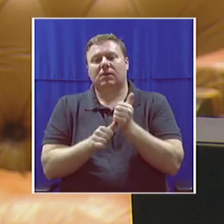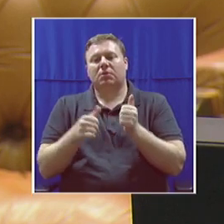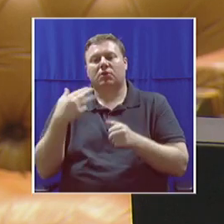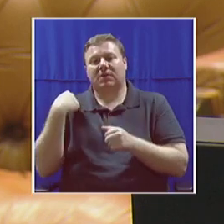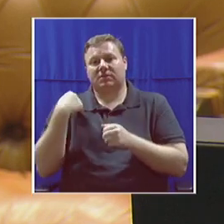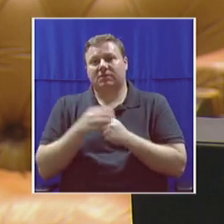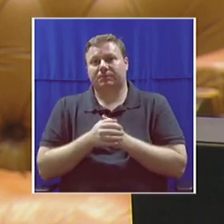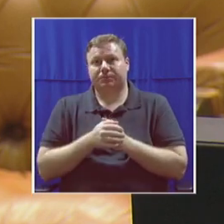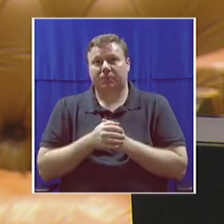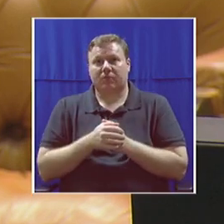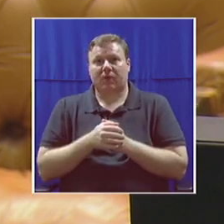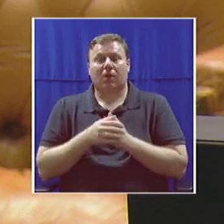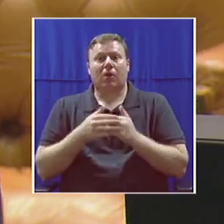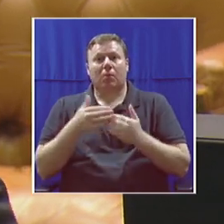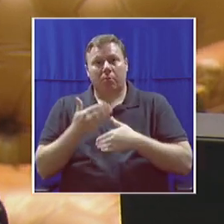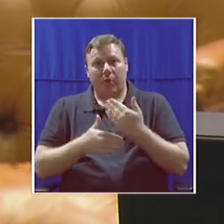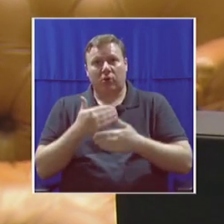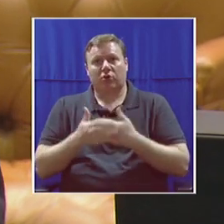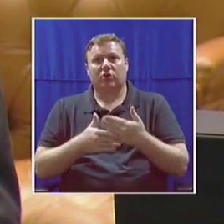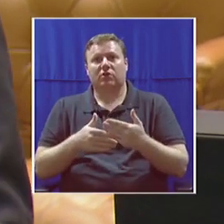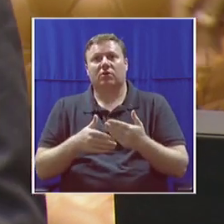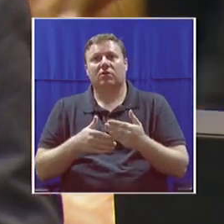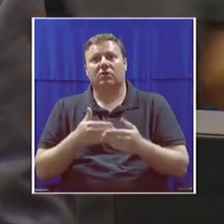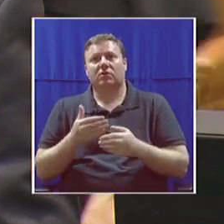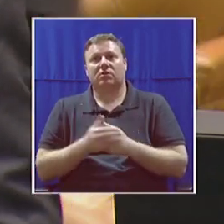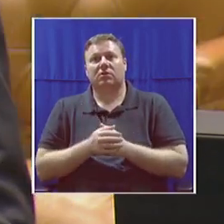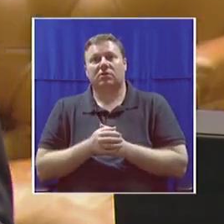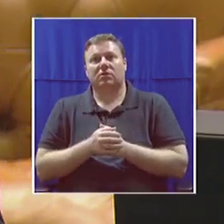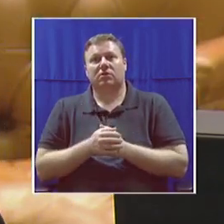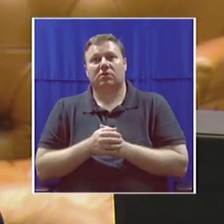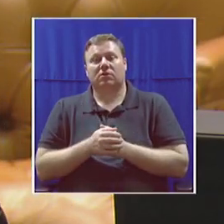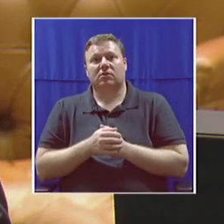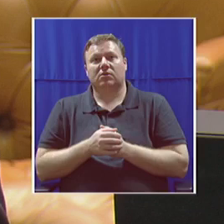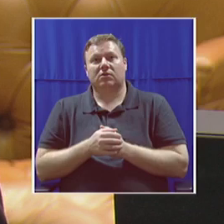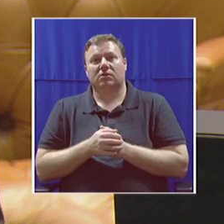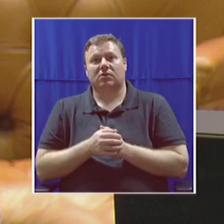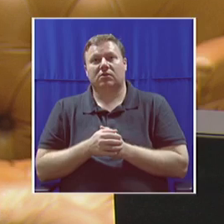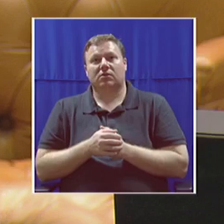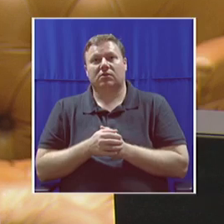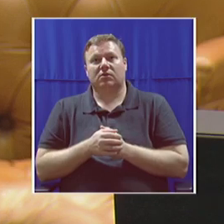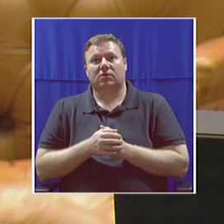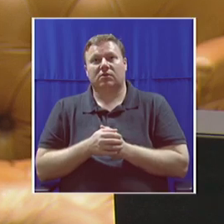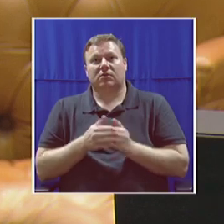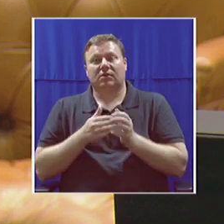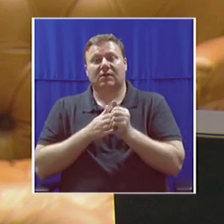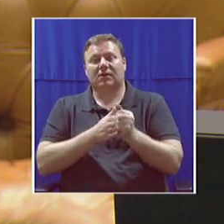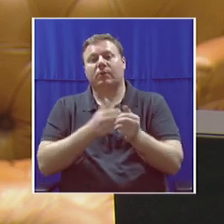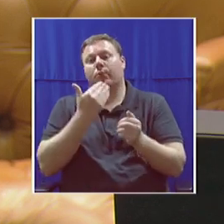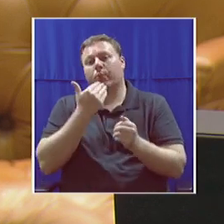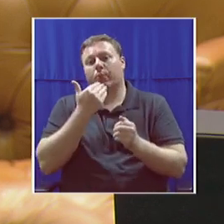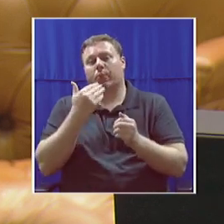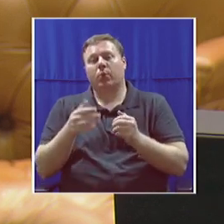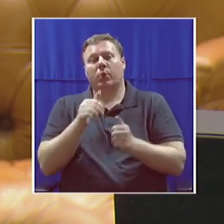by that includes my Minister but it's LED in particular by the deputy president of